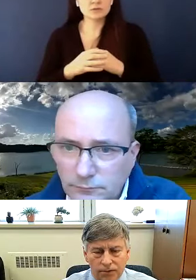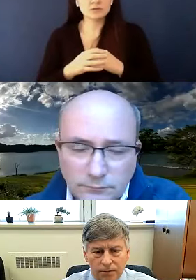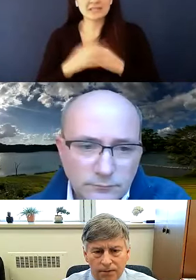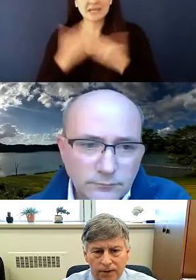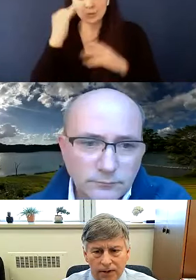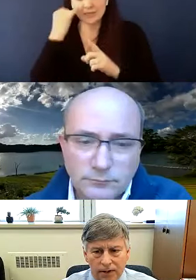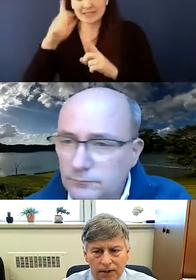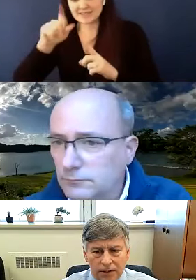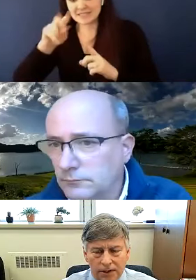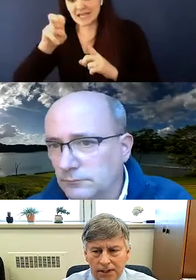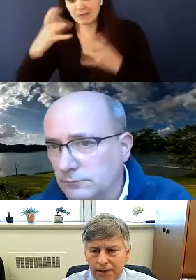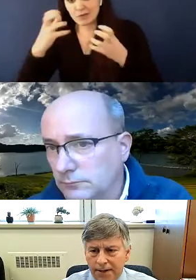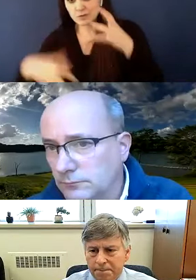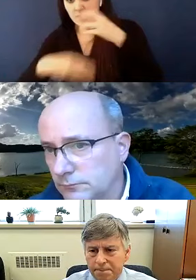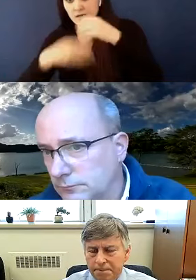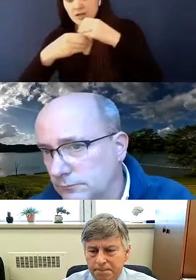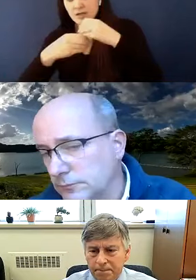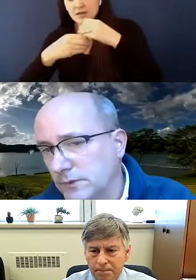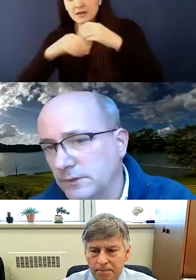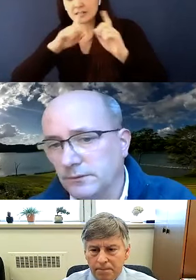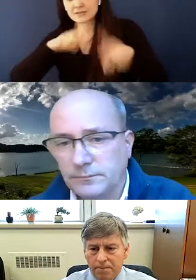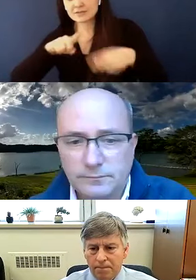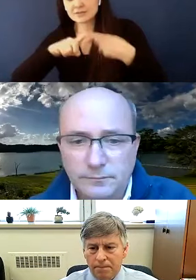additional insights on that.